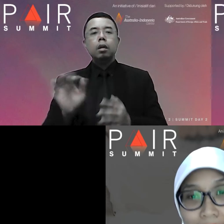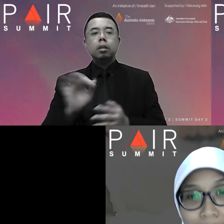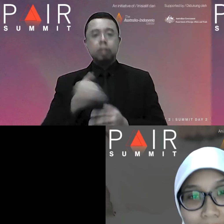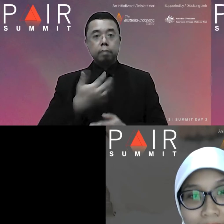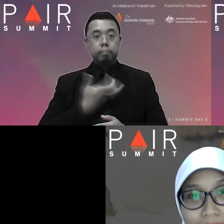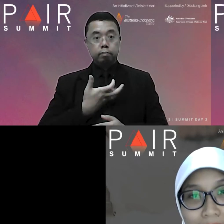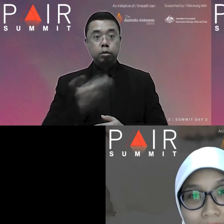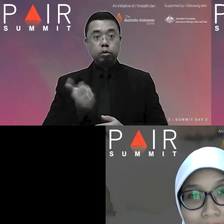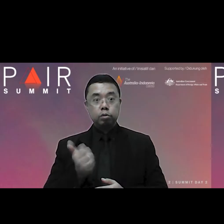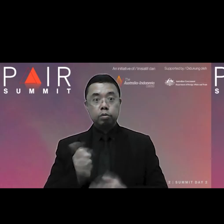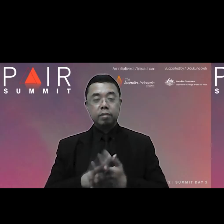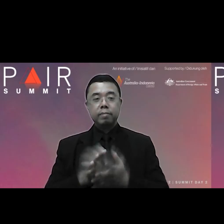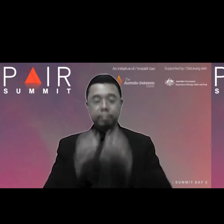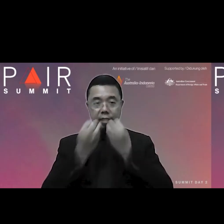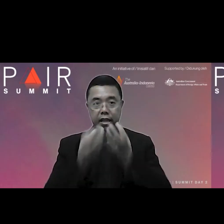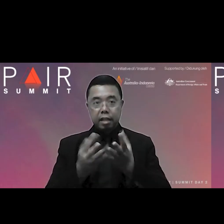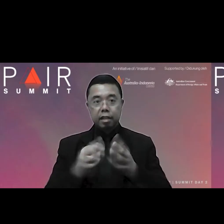and Simon Reid.